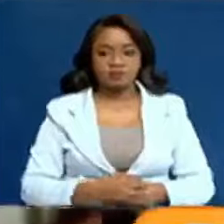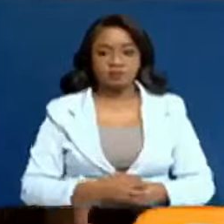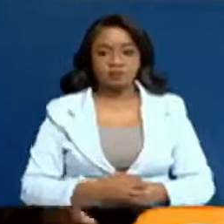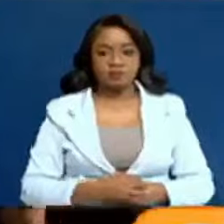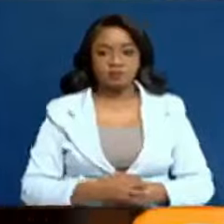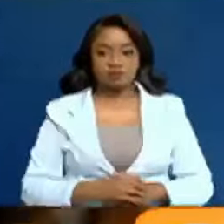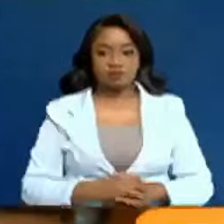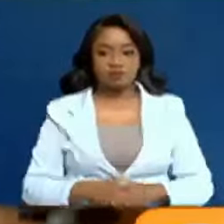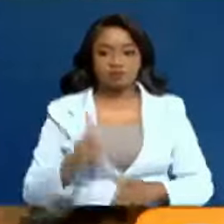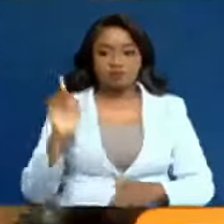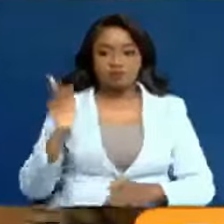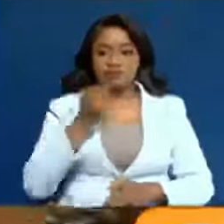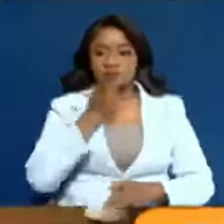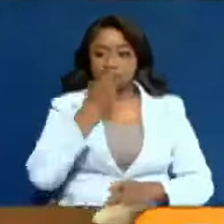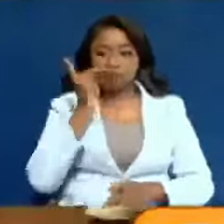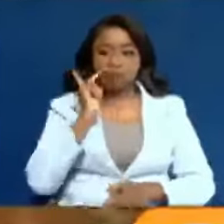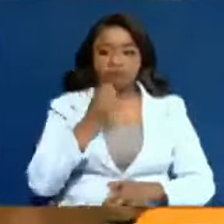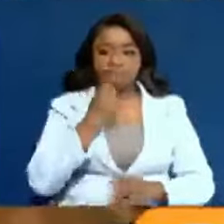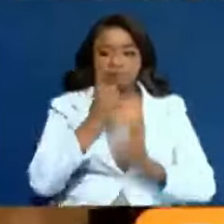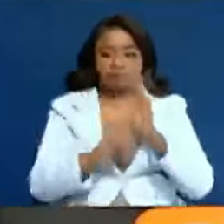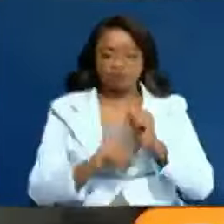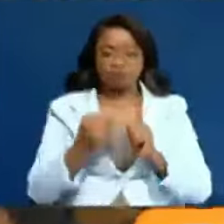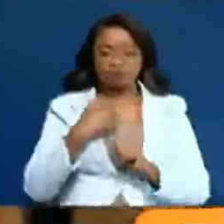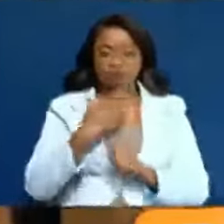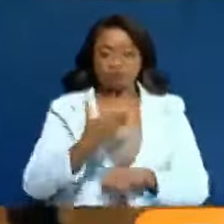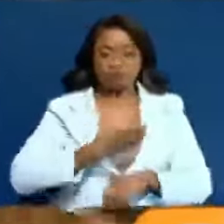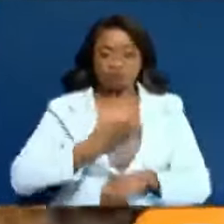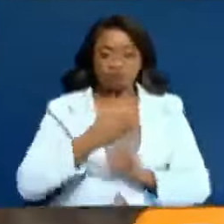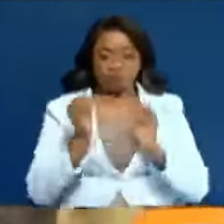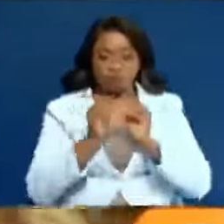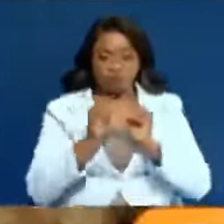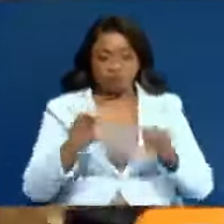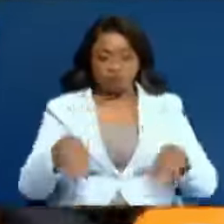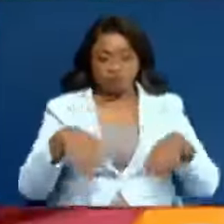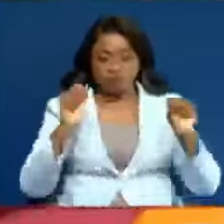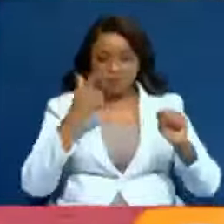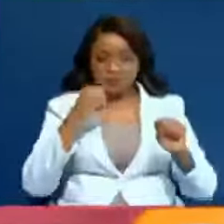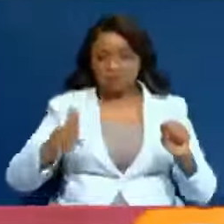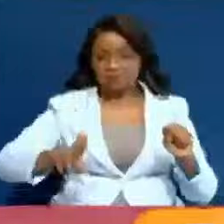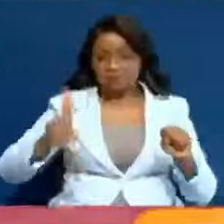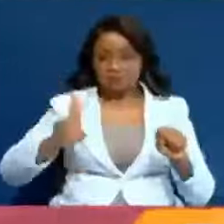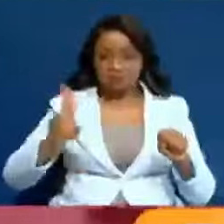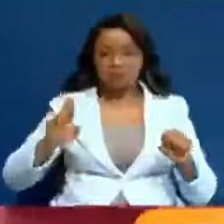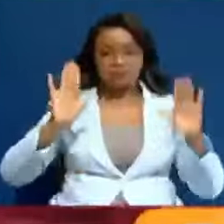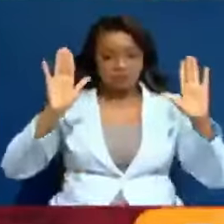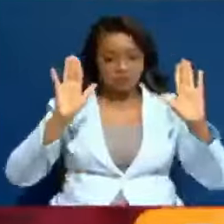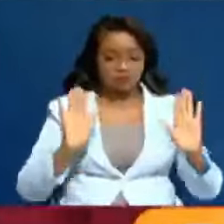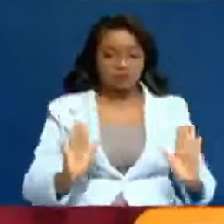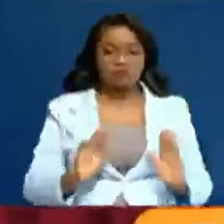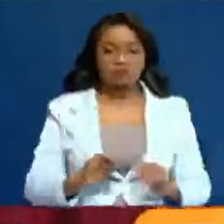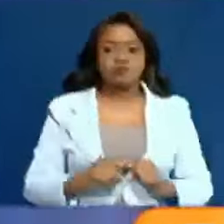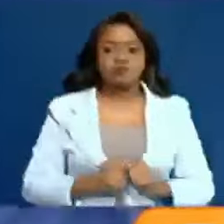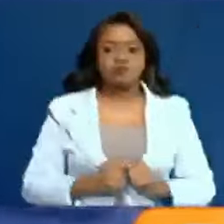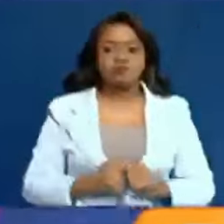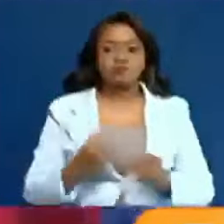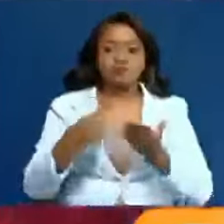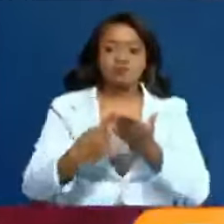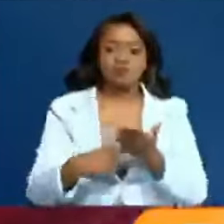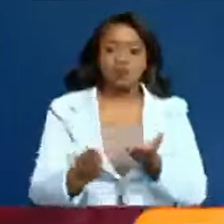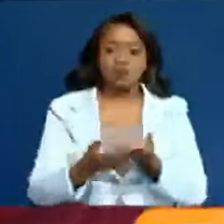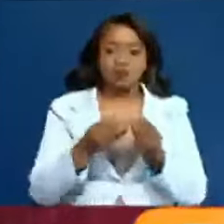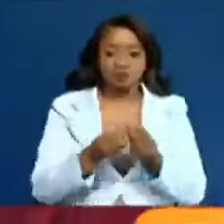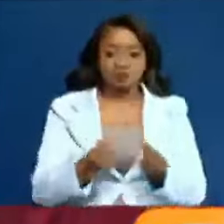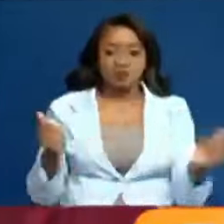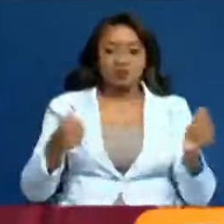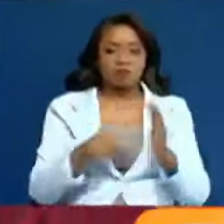Kalonzo indicated that an Azimio Council meeting chaired by former President Uhuru Kenyatta is in the offing to sort out